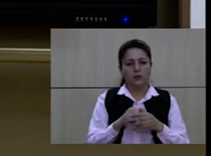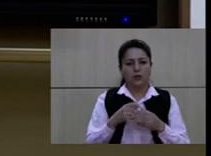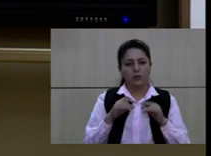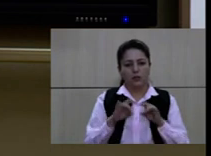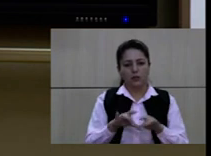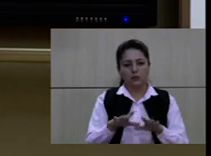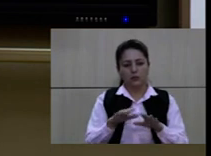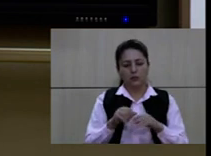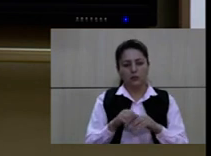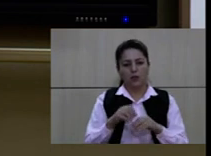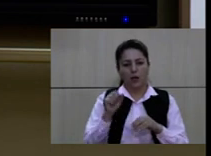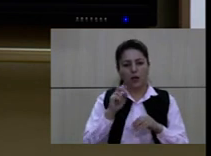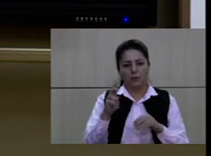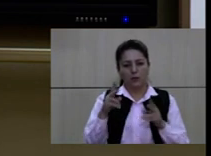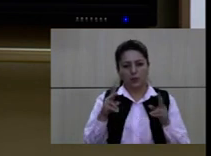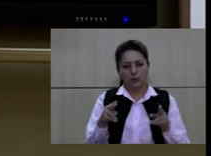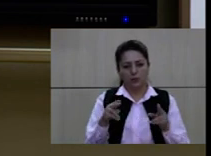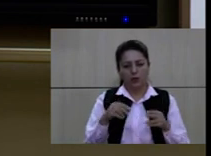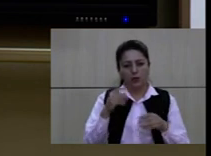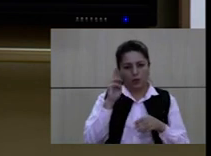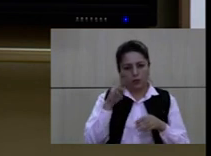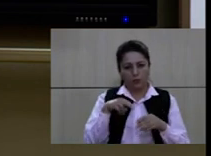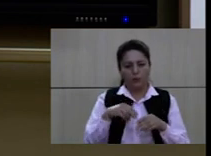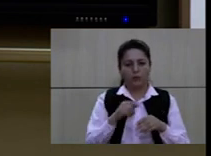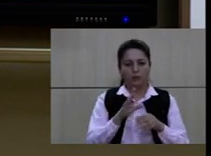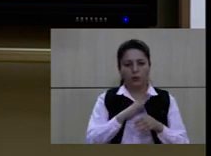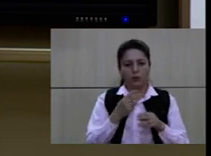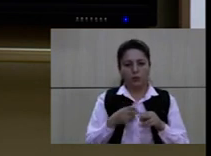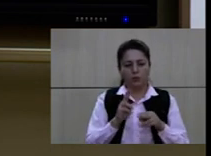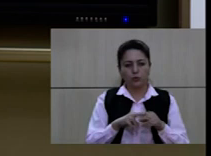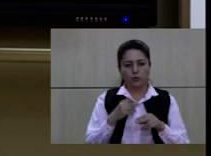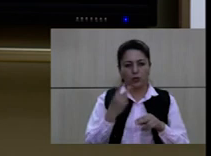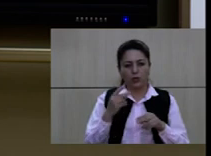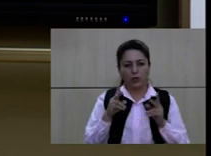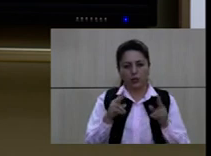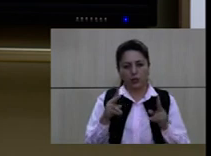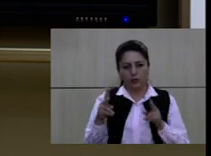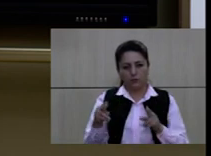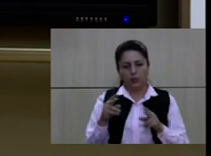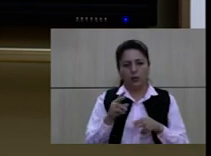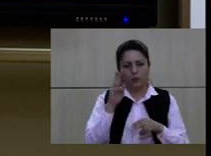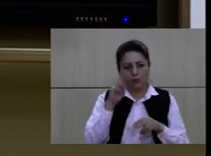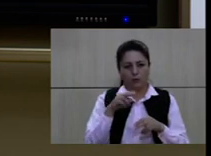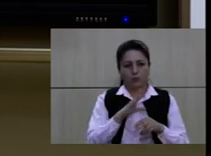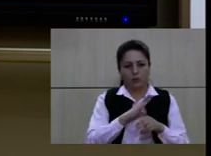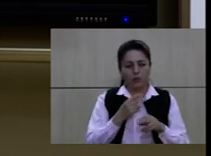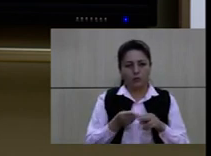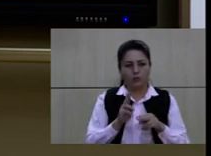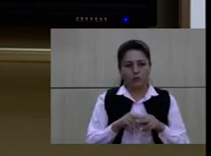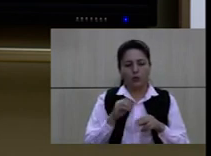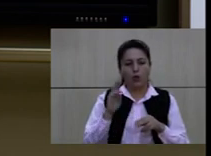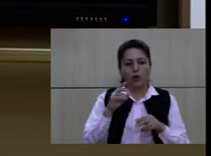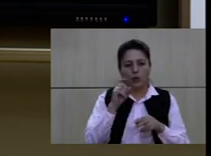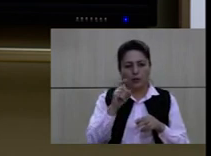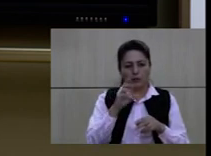yechish. AB kesmamiz noma'lum bo'lgani uchun, ikkala kesma ham noma'lum bo'lgani uchun noma'lum sonni kiritdik.